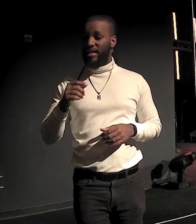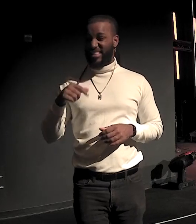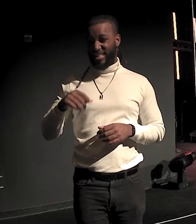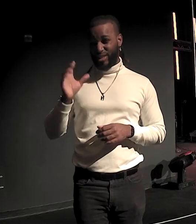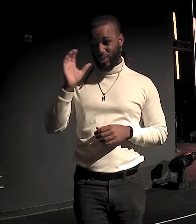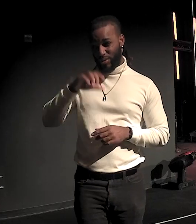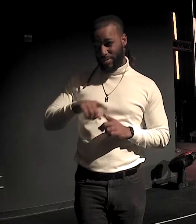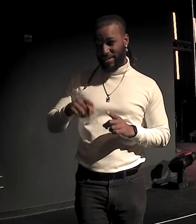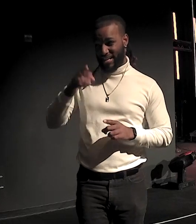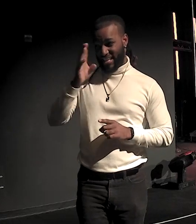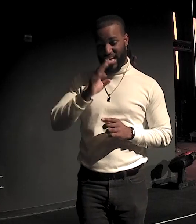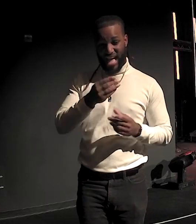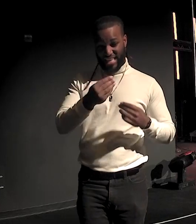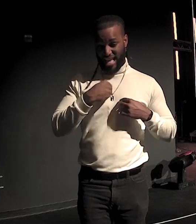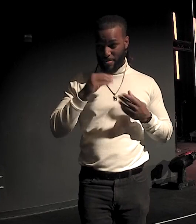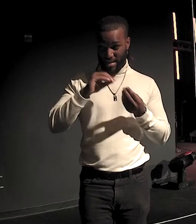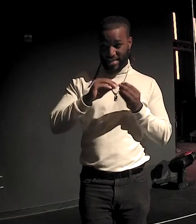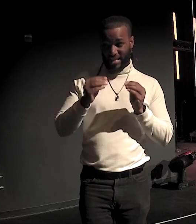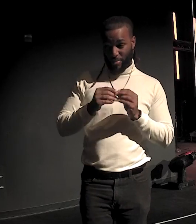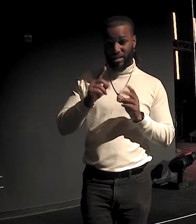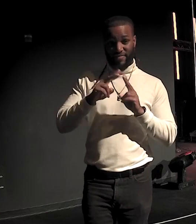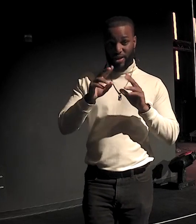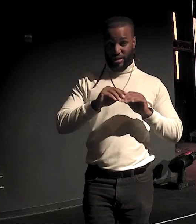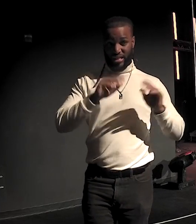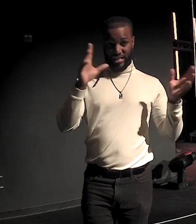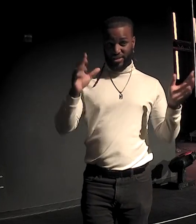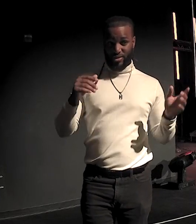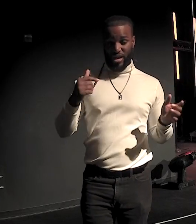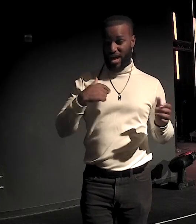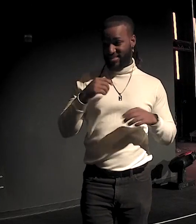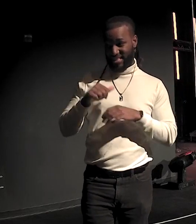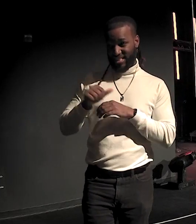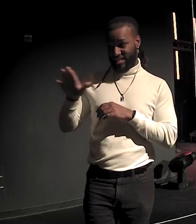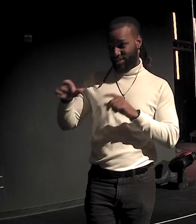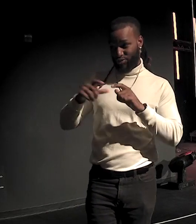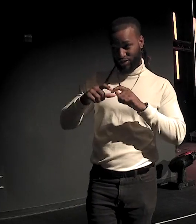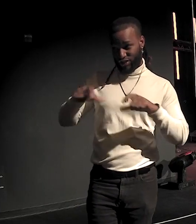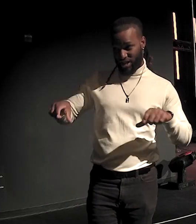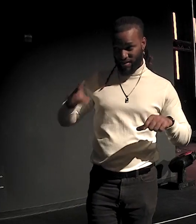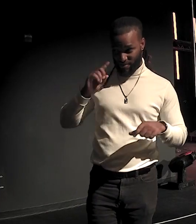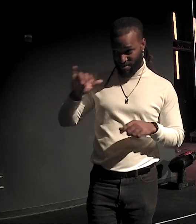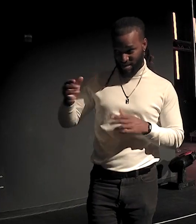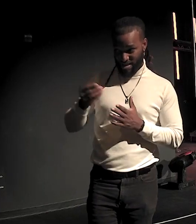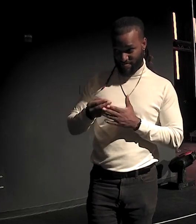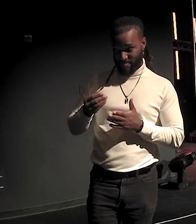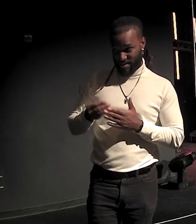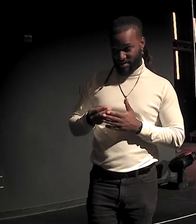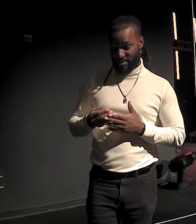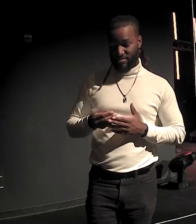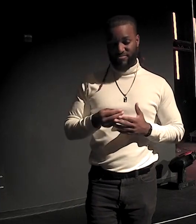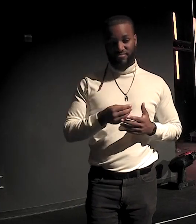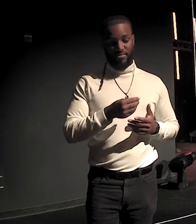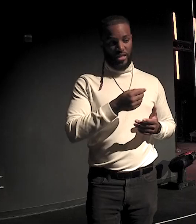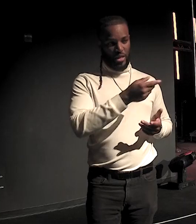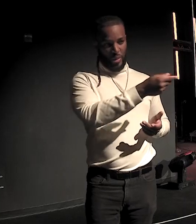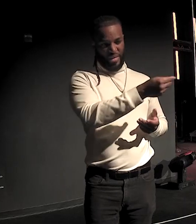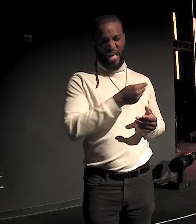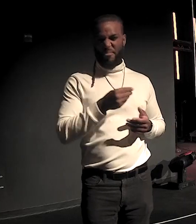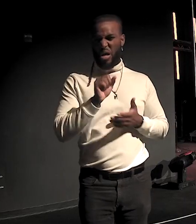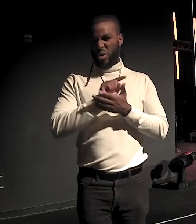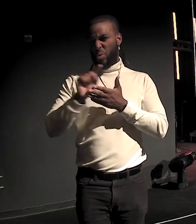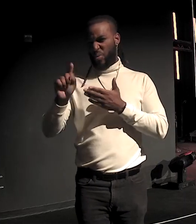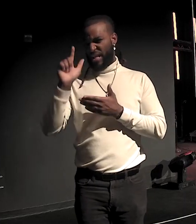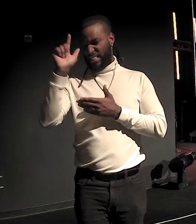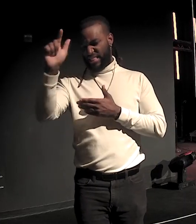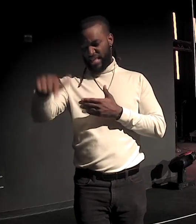is weird, but God gave us a number that was super clear, and so we're just going to send you a check. And we got the check about a week